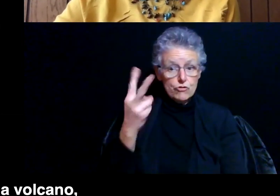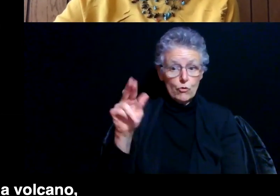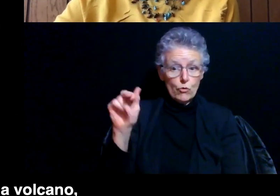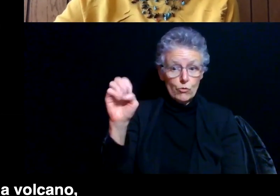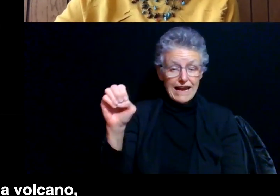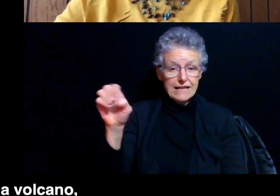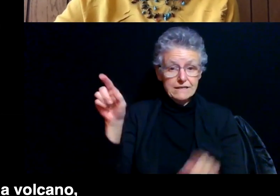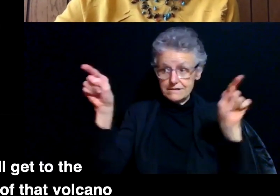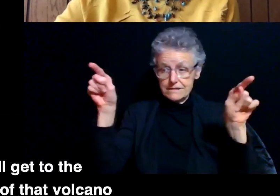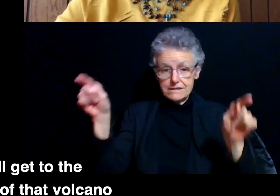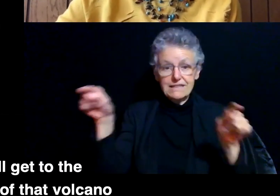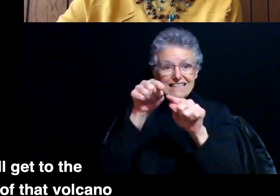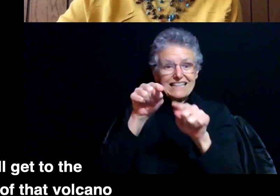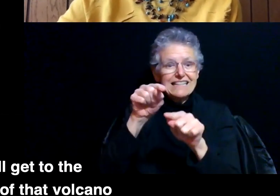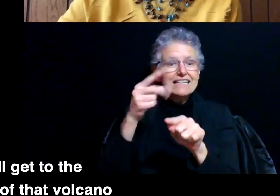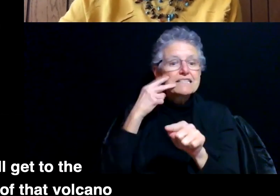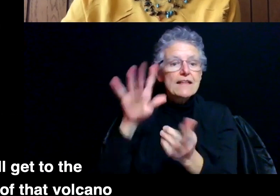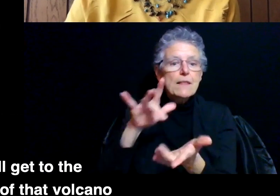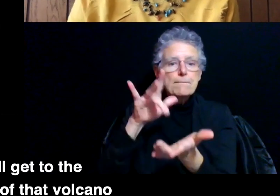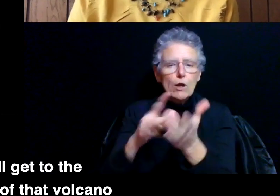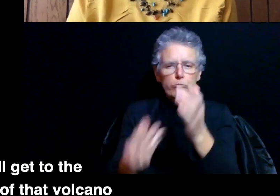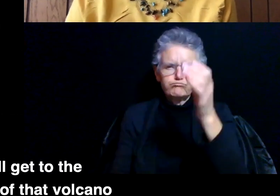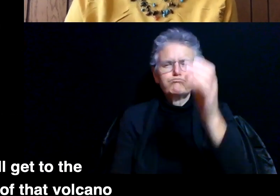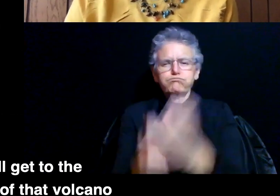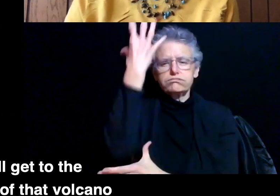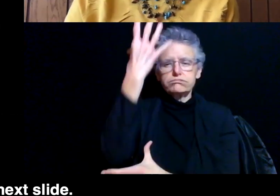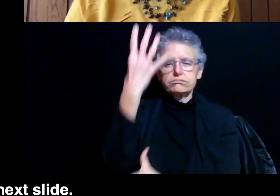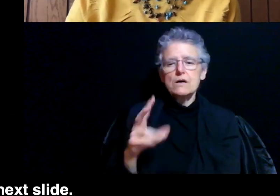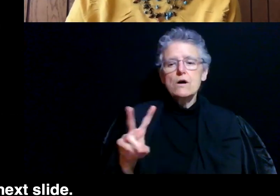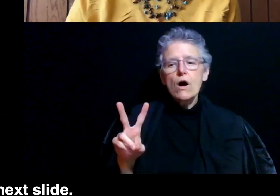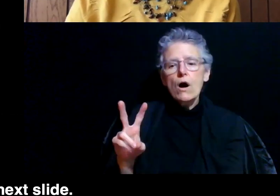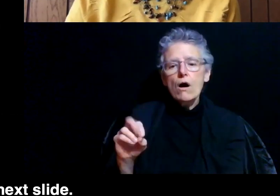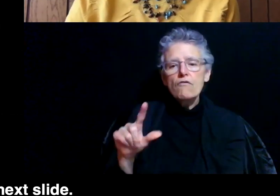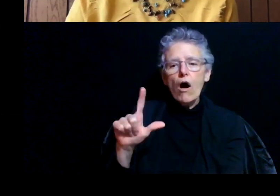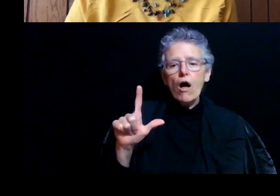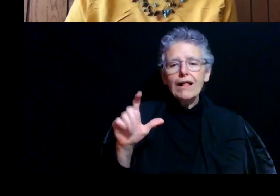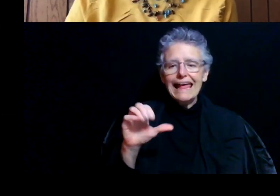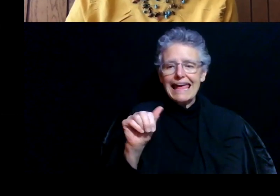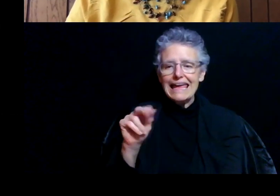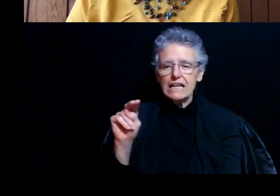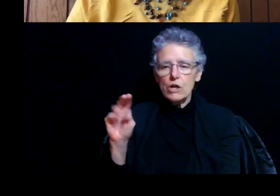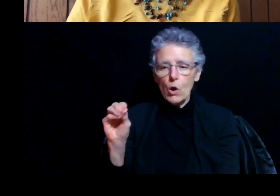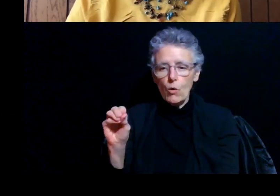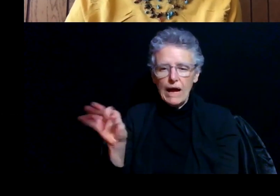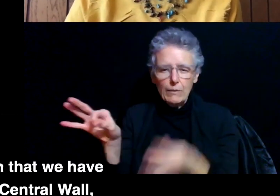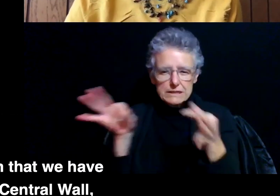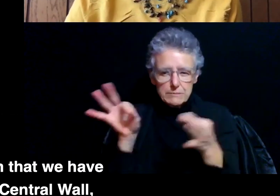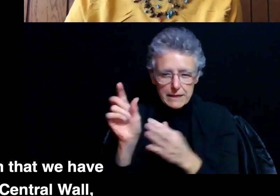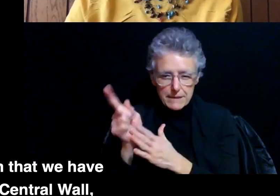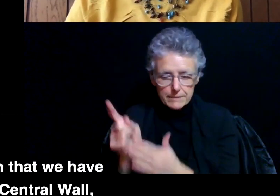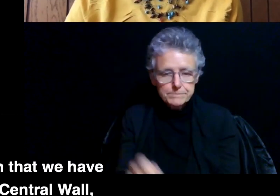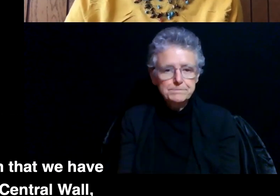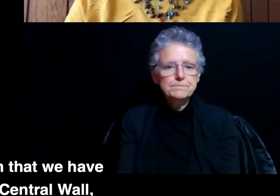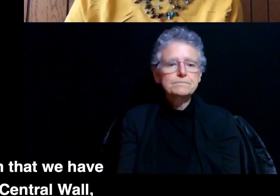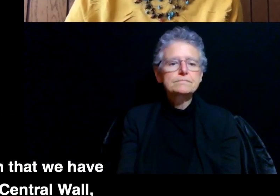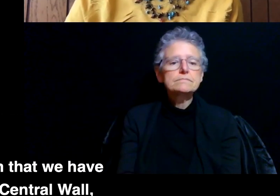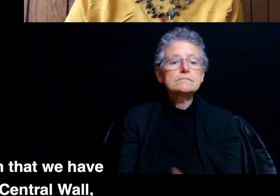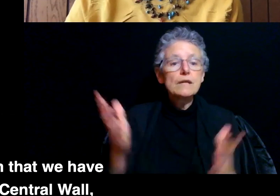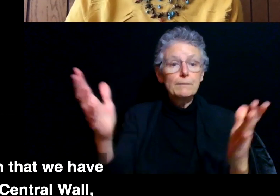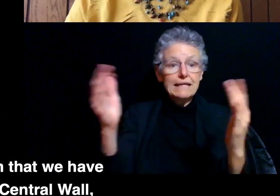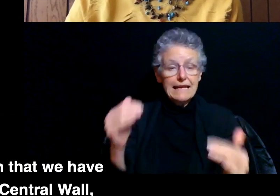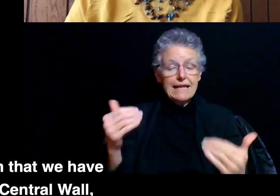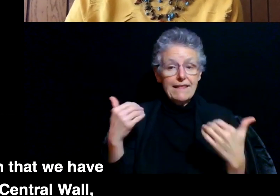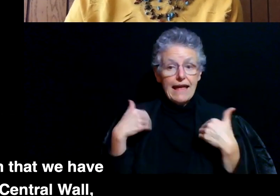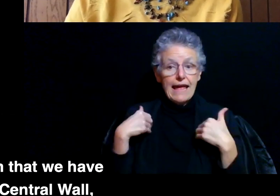see a volcano. And we'll get to the importance of that volcano in the next slide. New slide shows a close-up of men working. So beneath that, we have